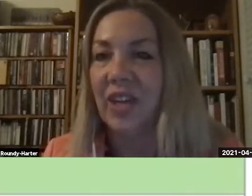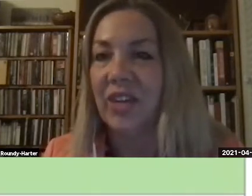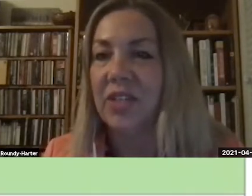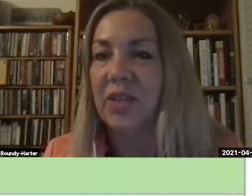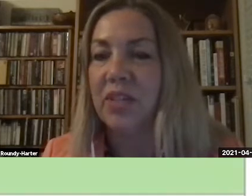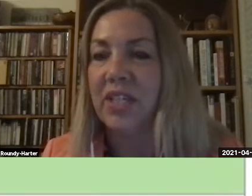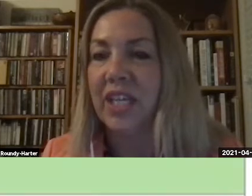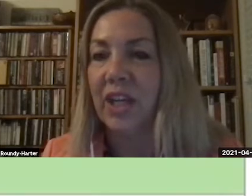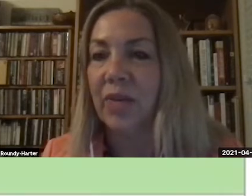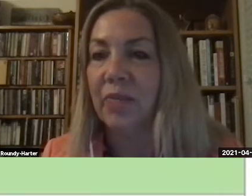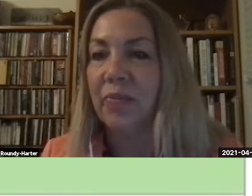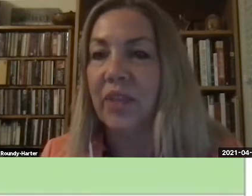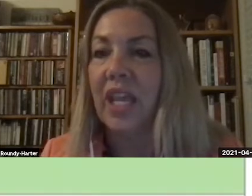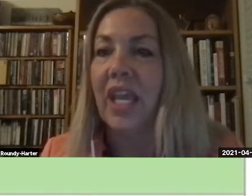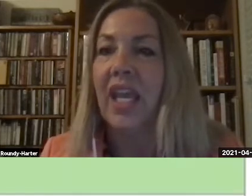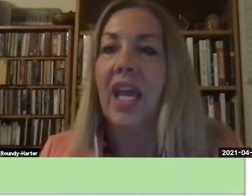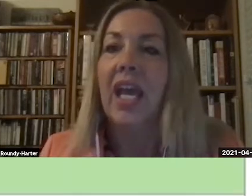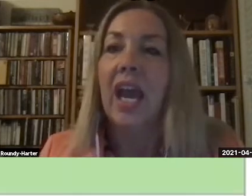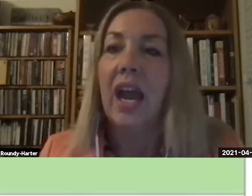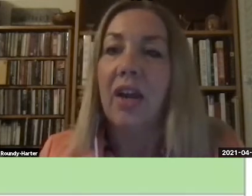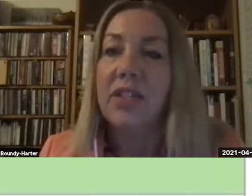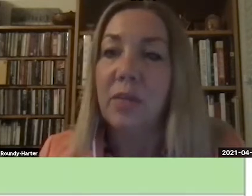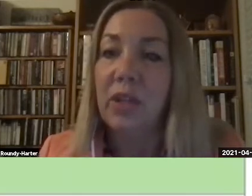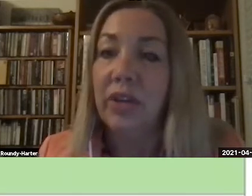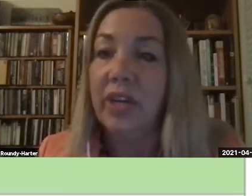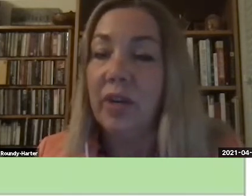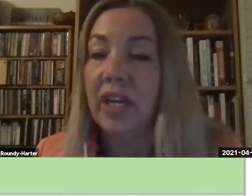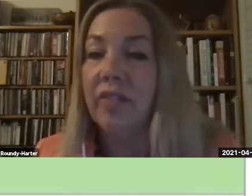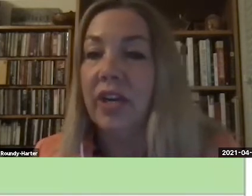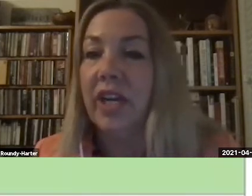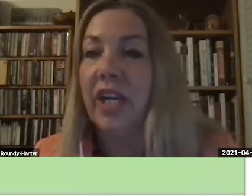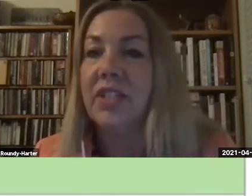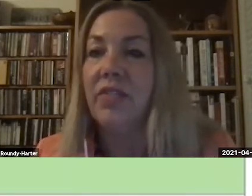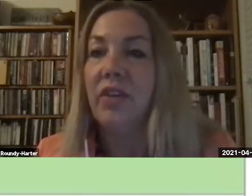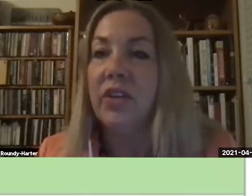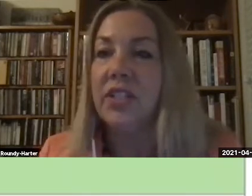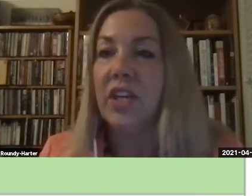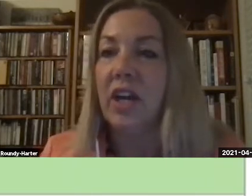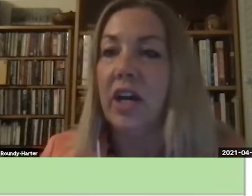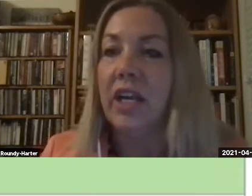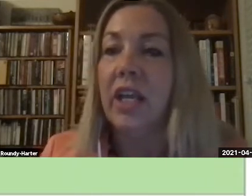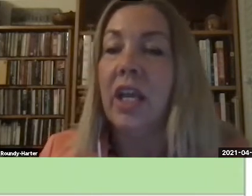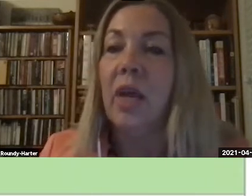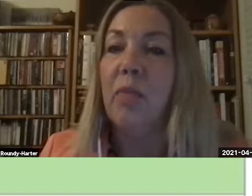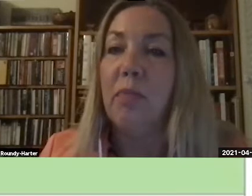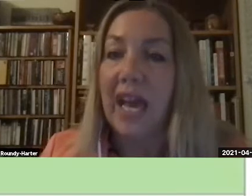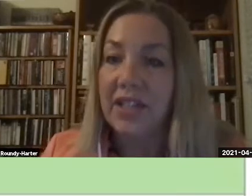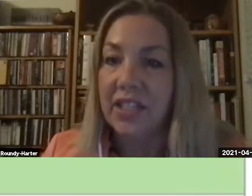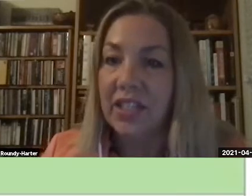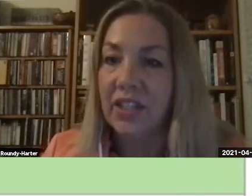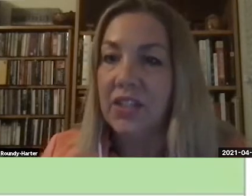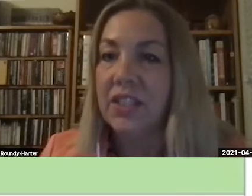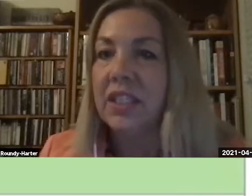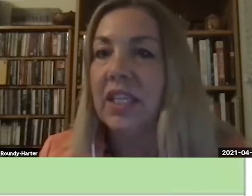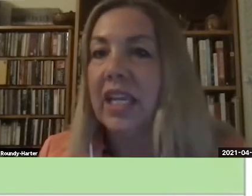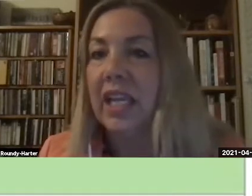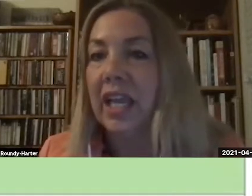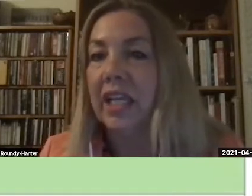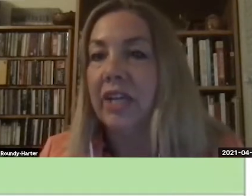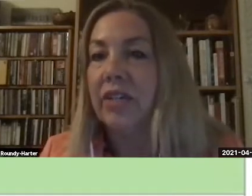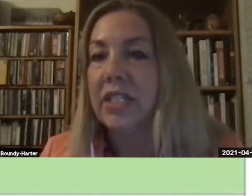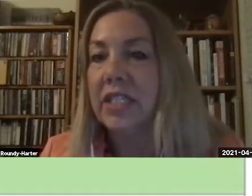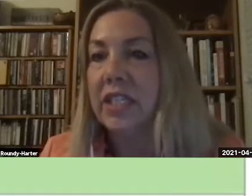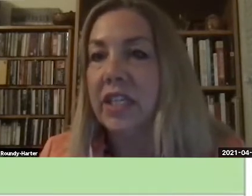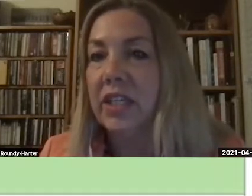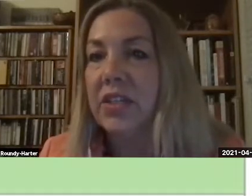7th graders in particular. Our summer learning recovery is focused on math skills, ELA